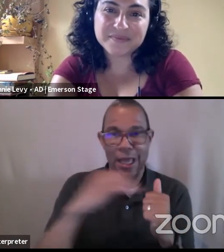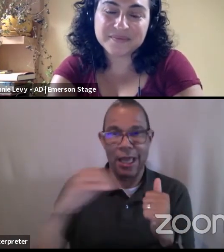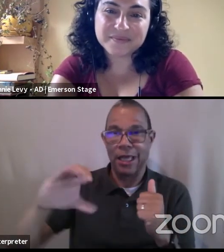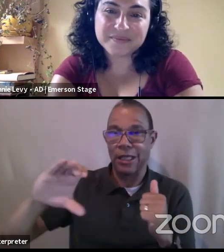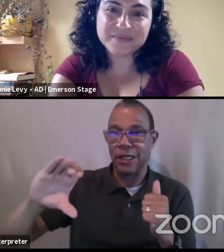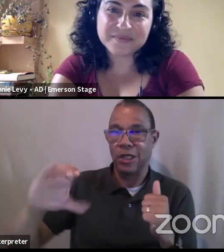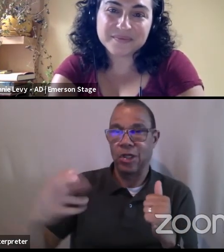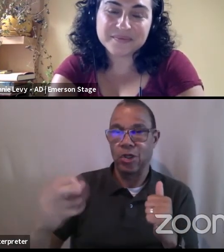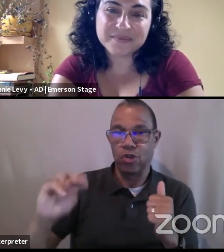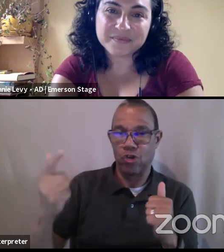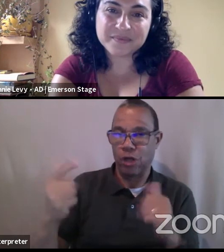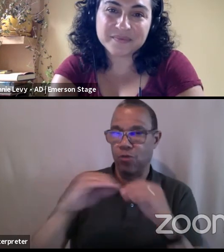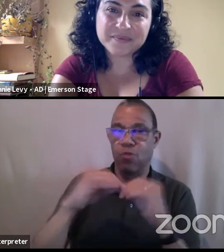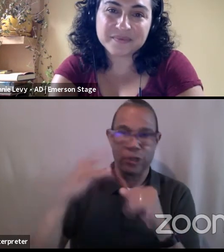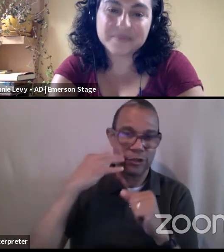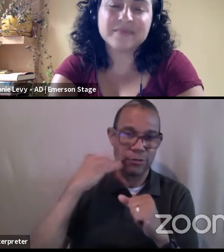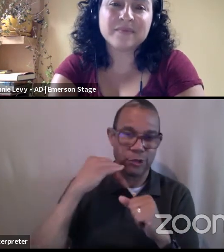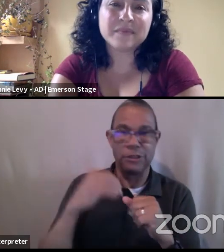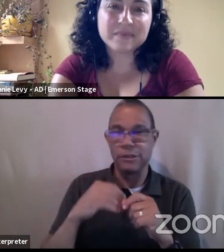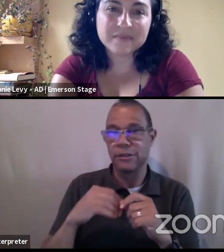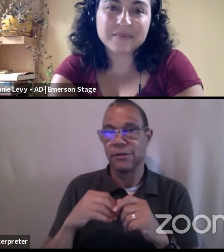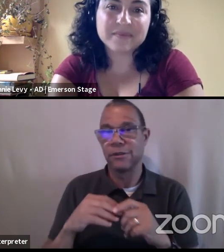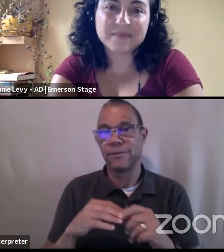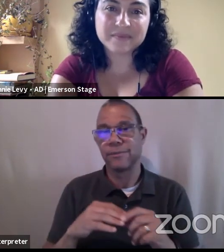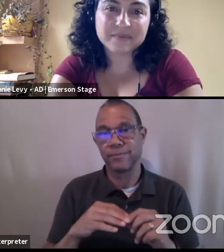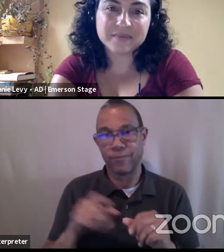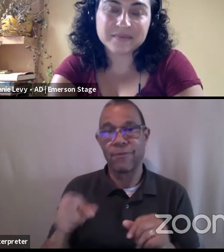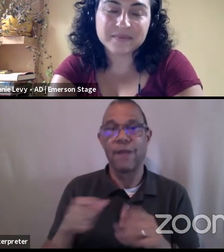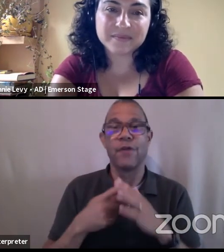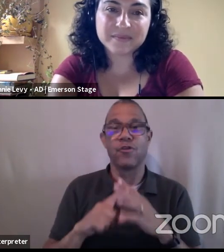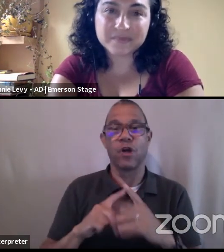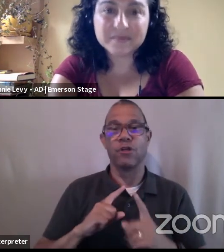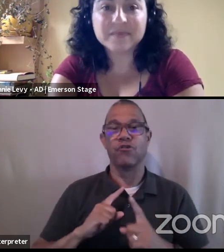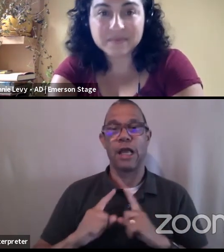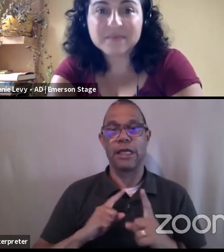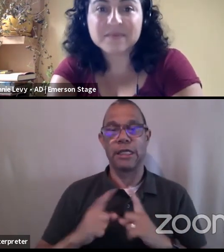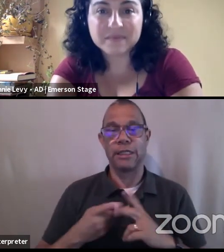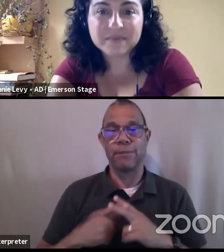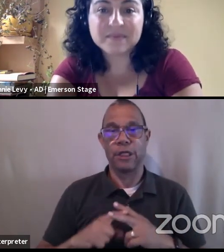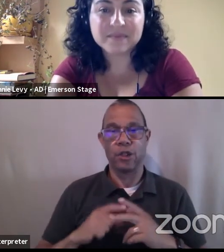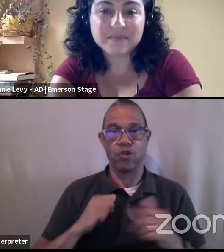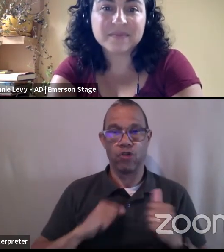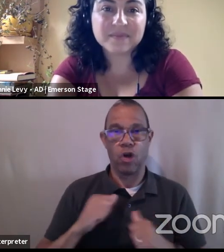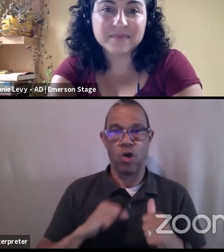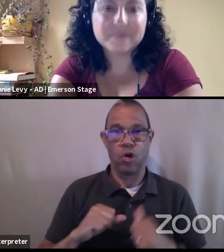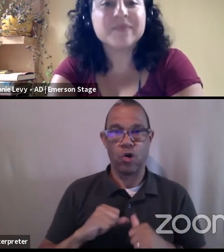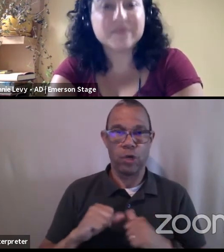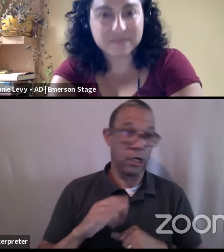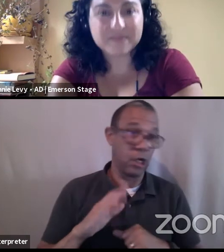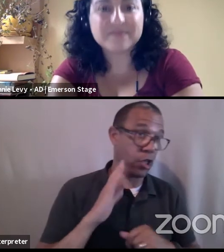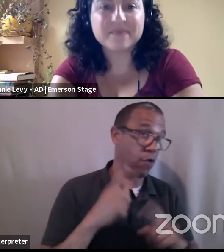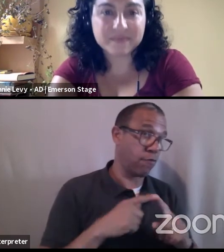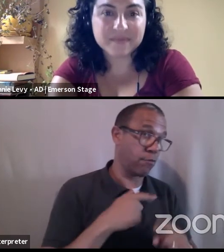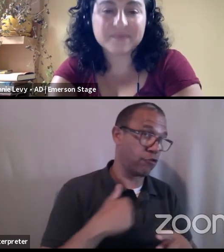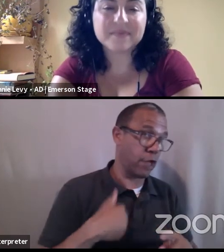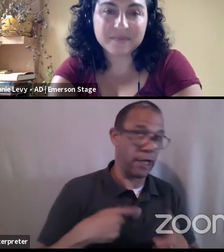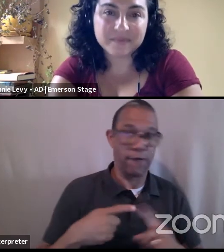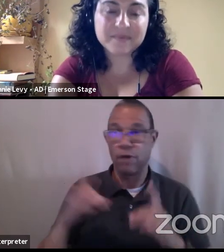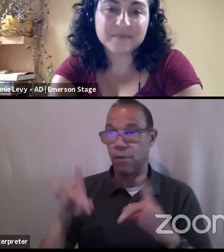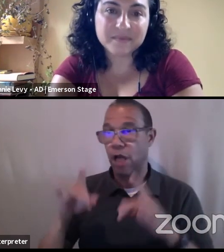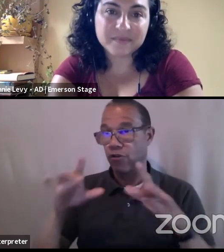experience in this but with audience members you know uh they start chatting in the beginning of the show and hello from china from australia from